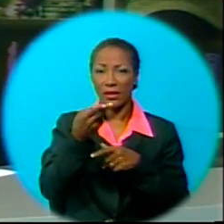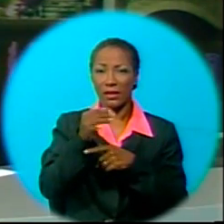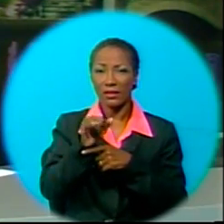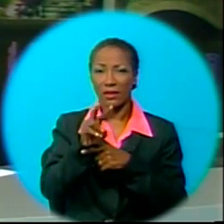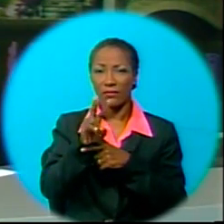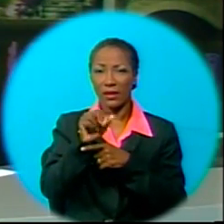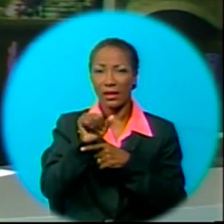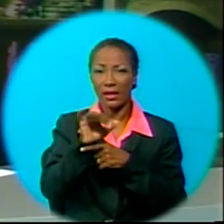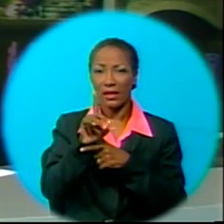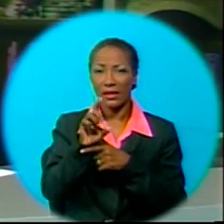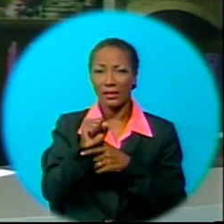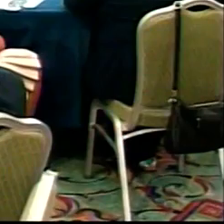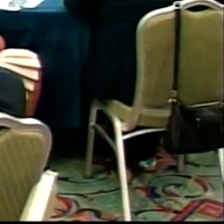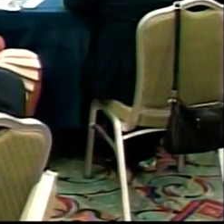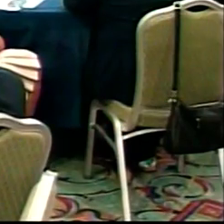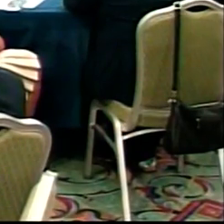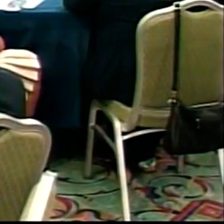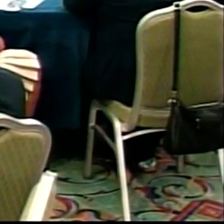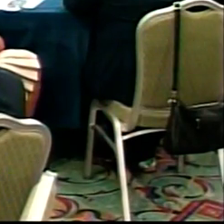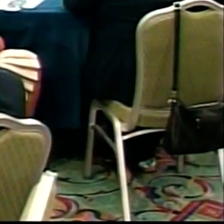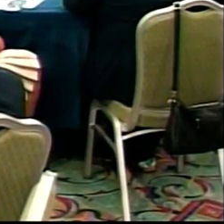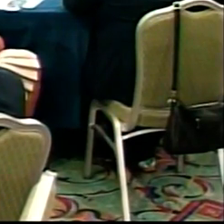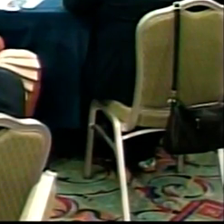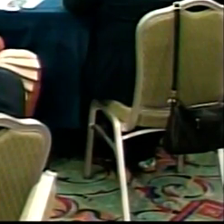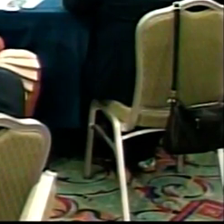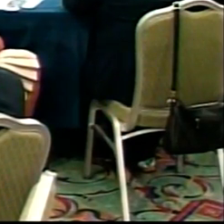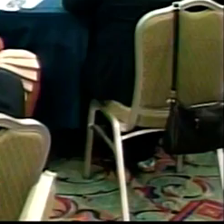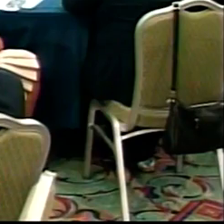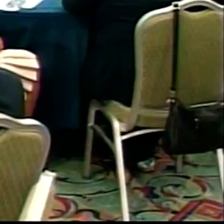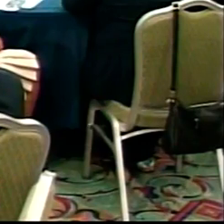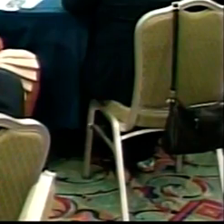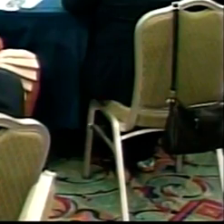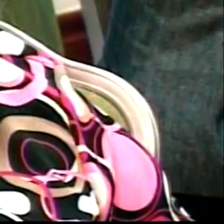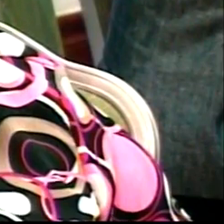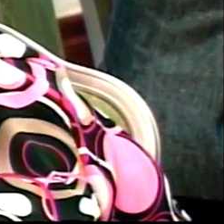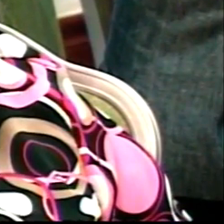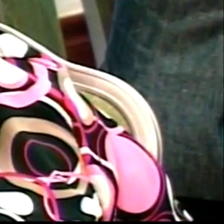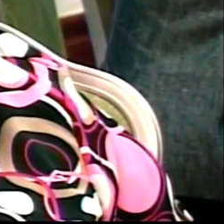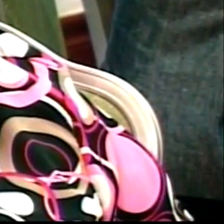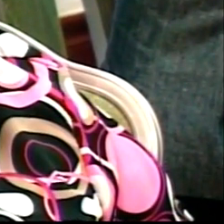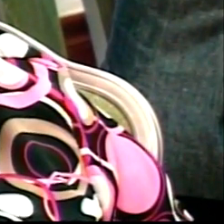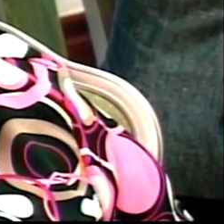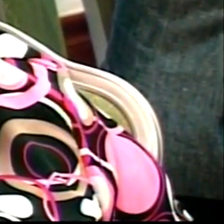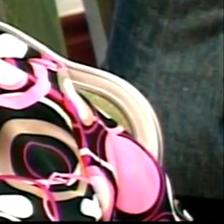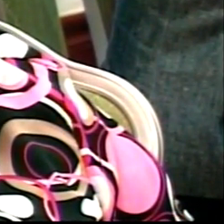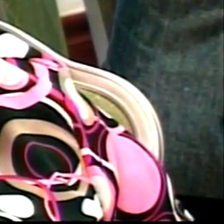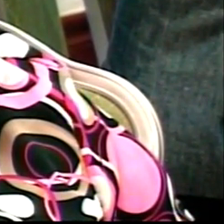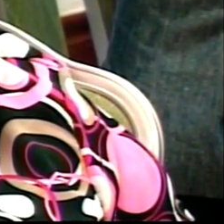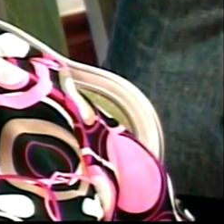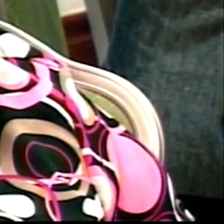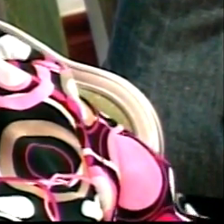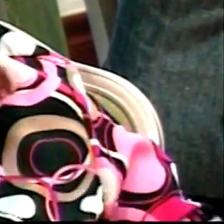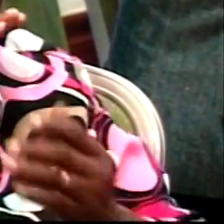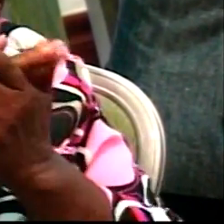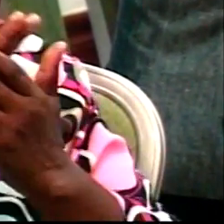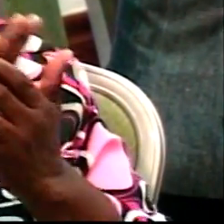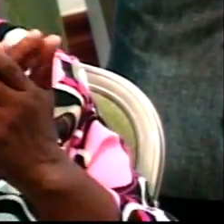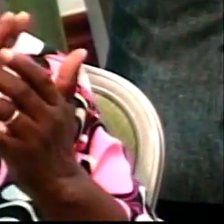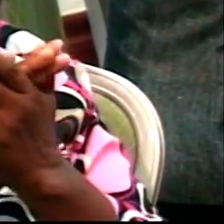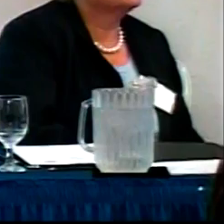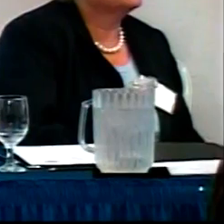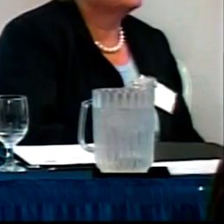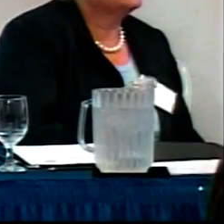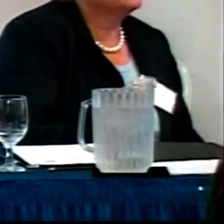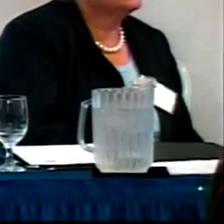HIV/AIDS. Local, regional and international health providers were today being updated on the outcomes of the Caribbean Regional Health Policy Project,